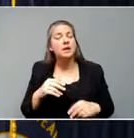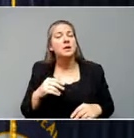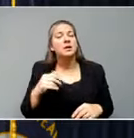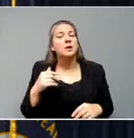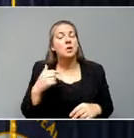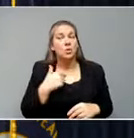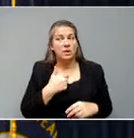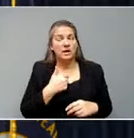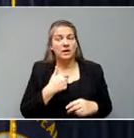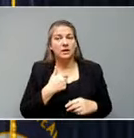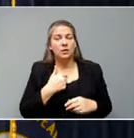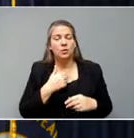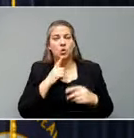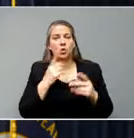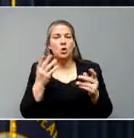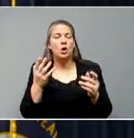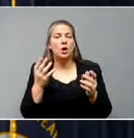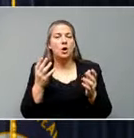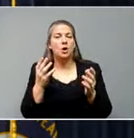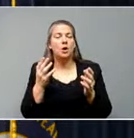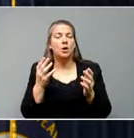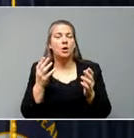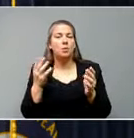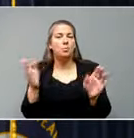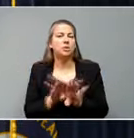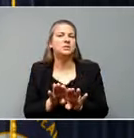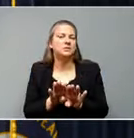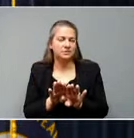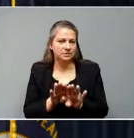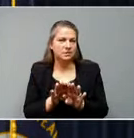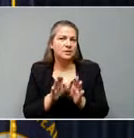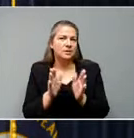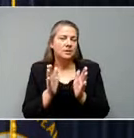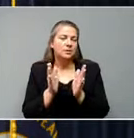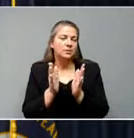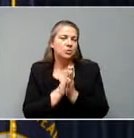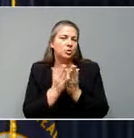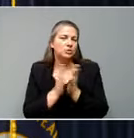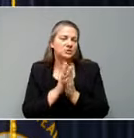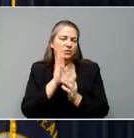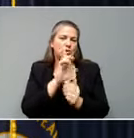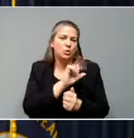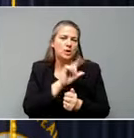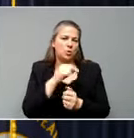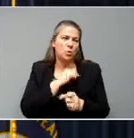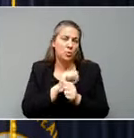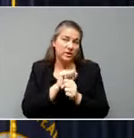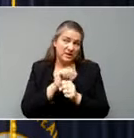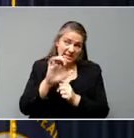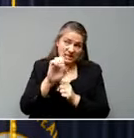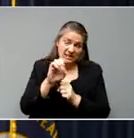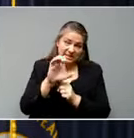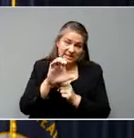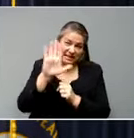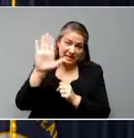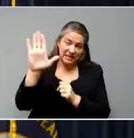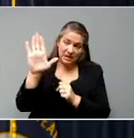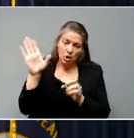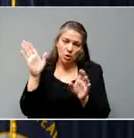the books on cases, deaths in 2020, working with the CDC on that. I know that seems like it was